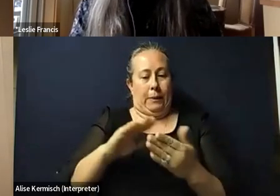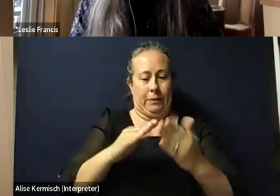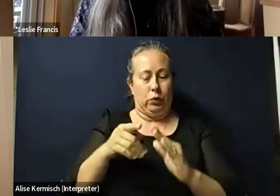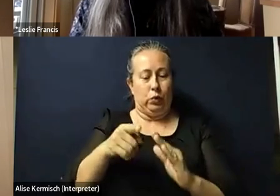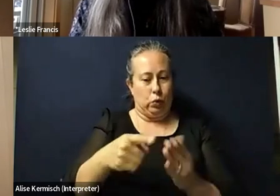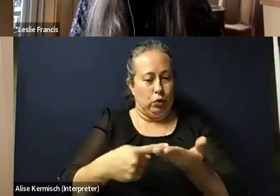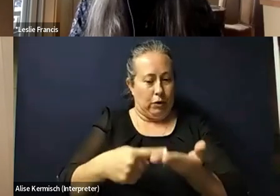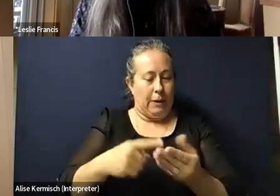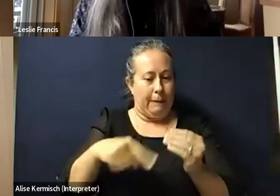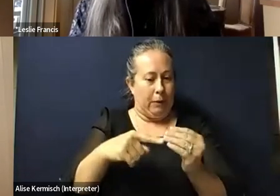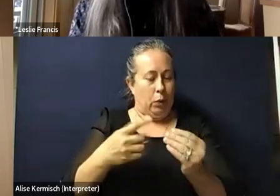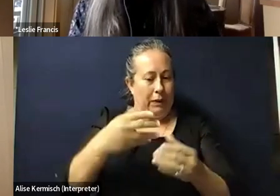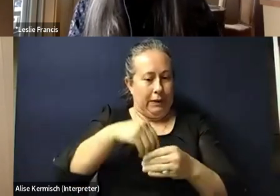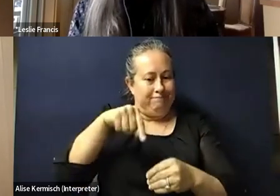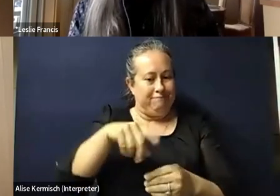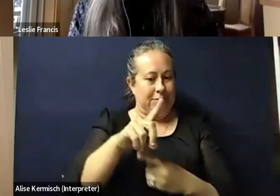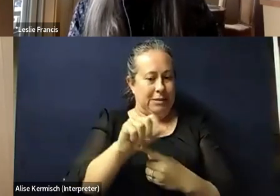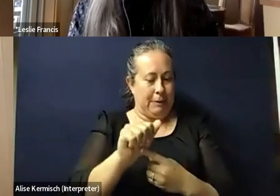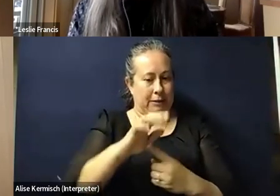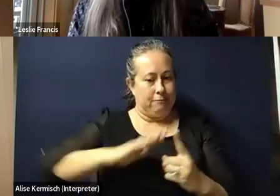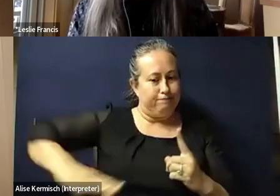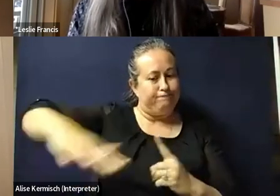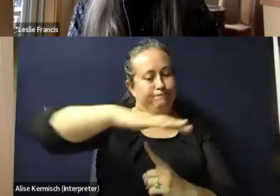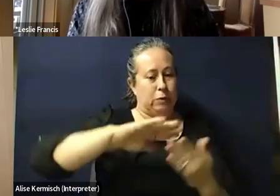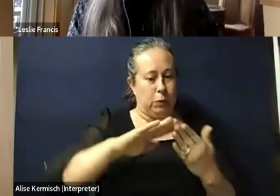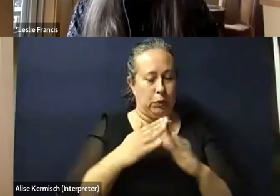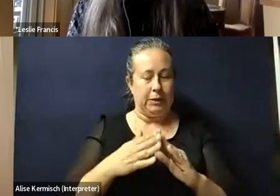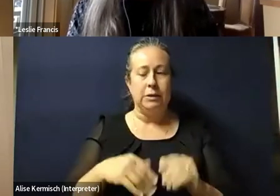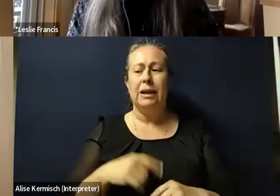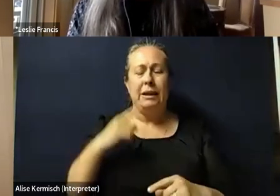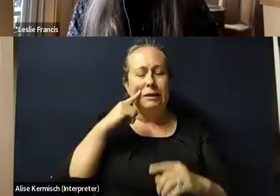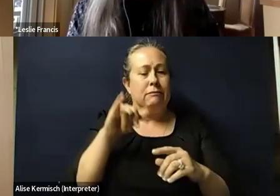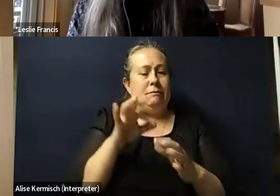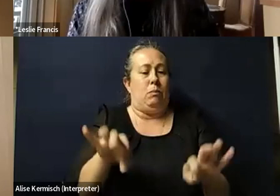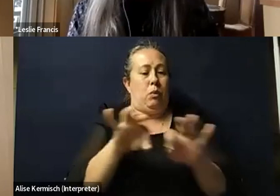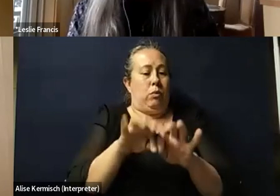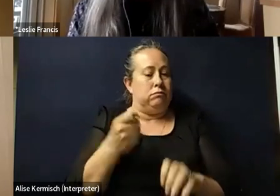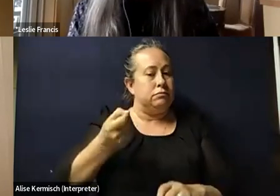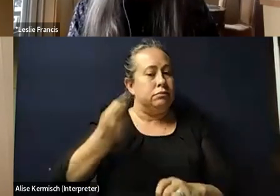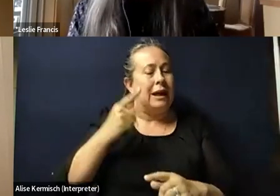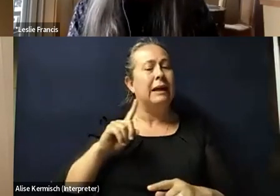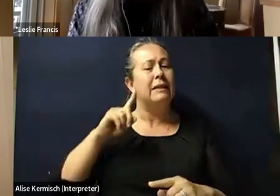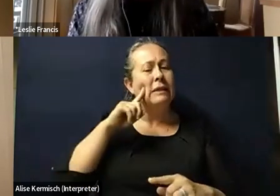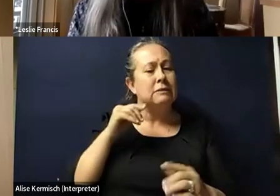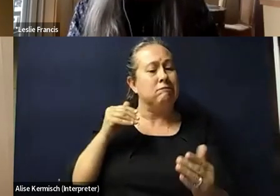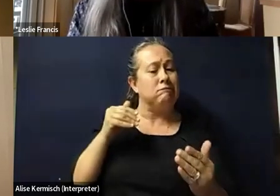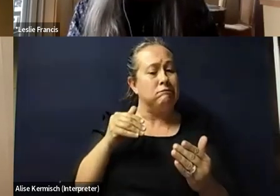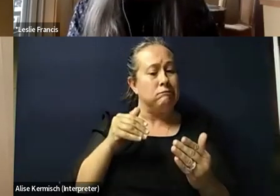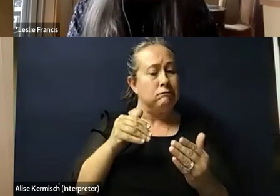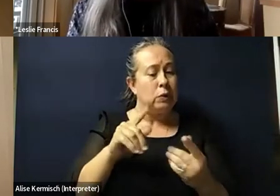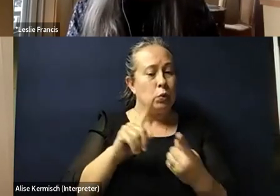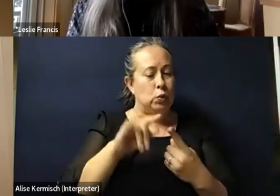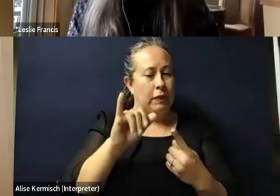within disability. And I think that's really important to understand. And I think we're really getting to that. And I think